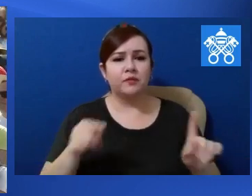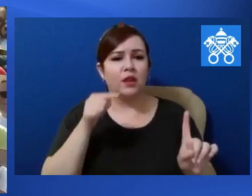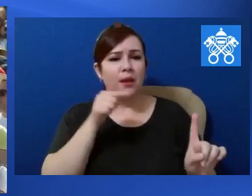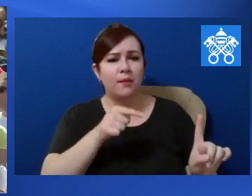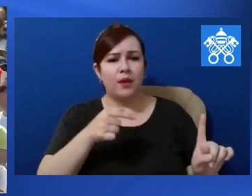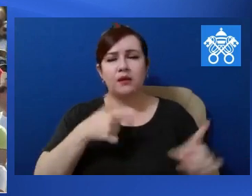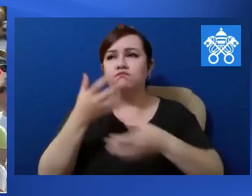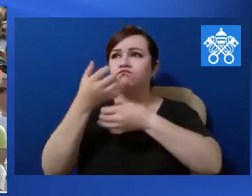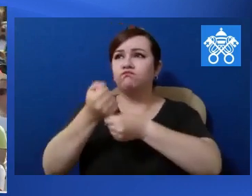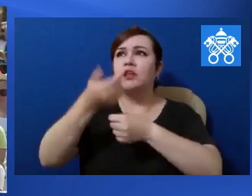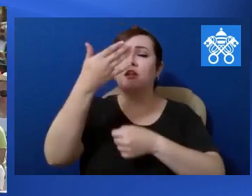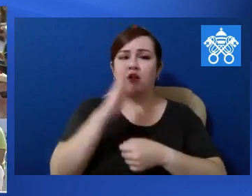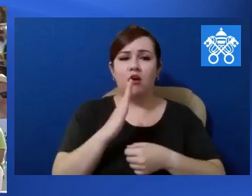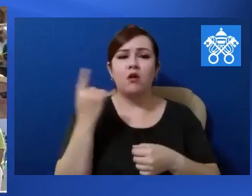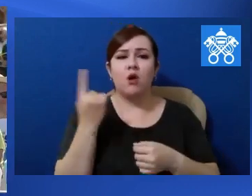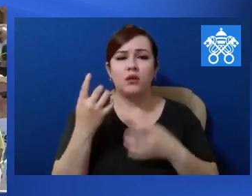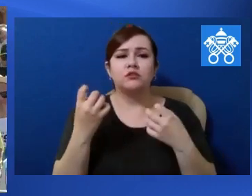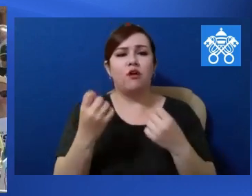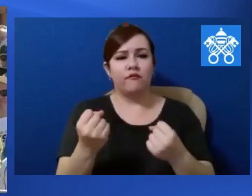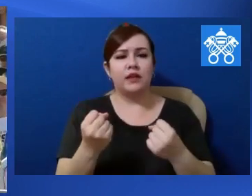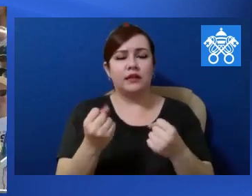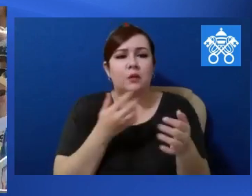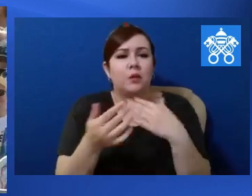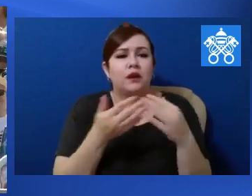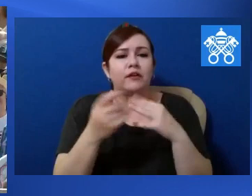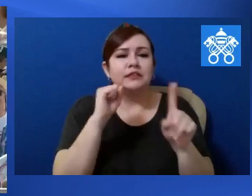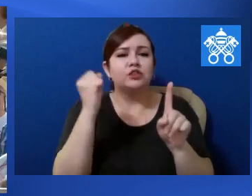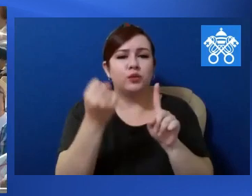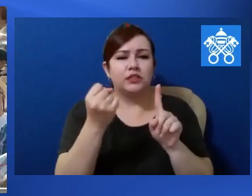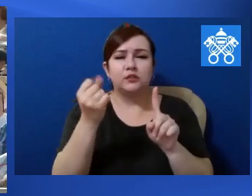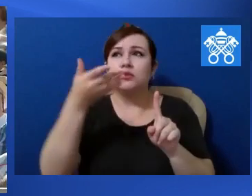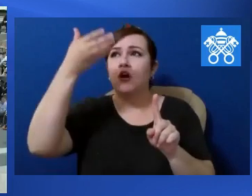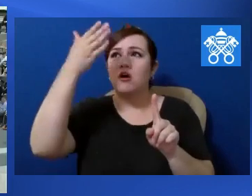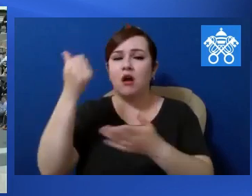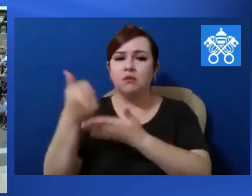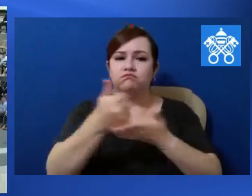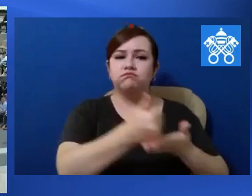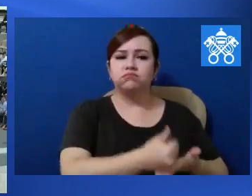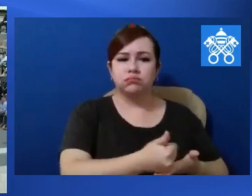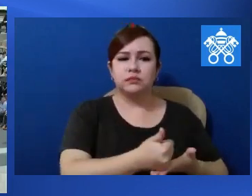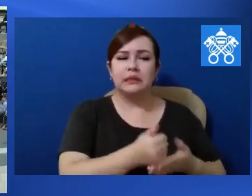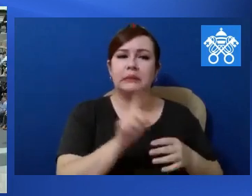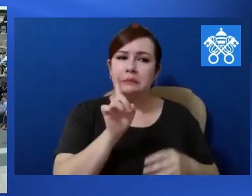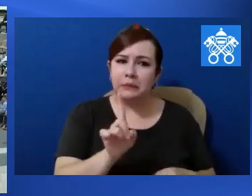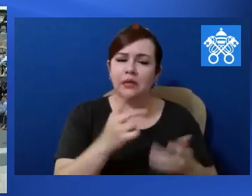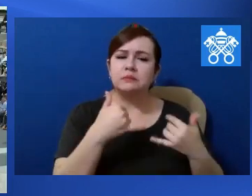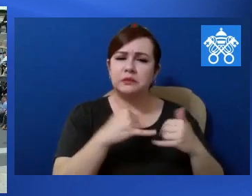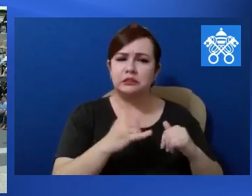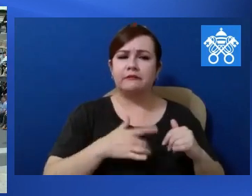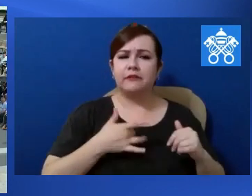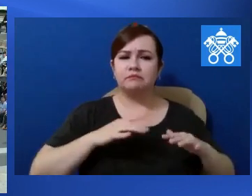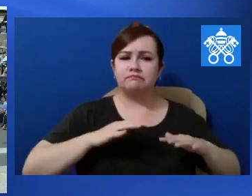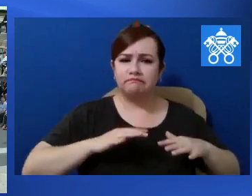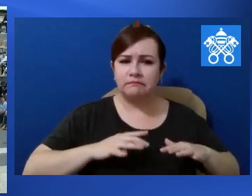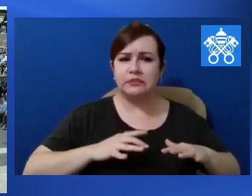women from all times and places who have given their lives for the gospel. Today, we